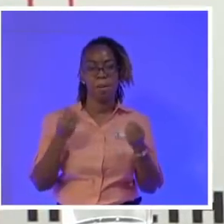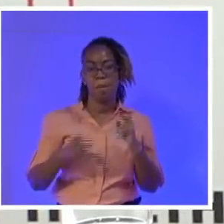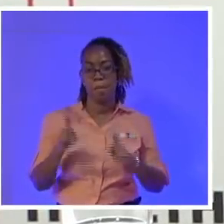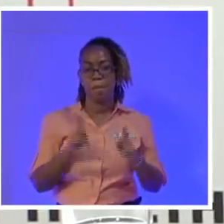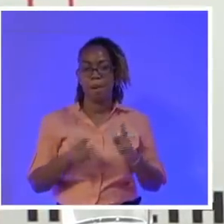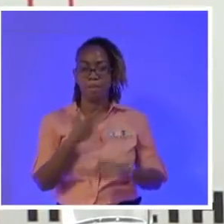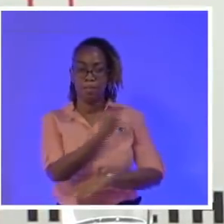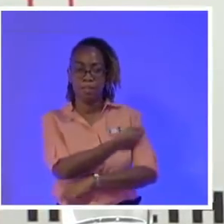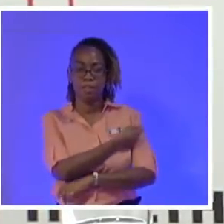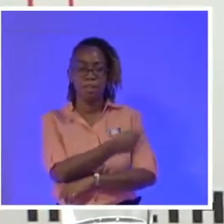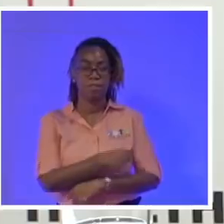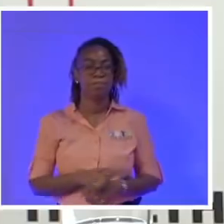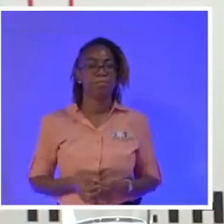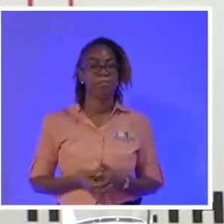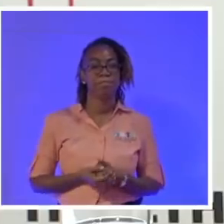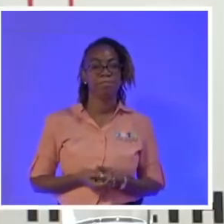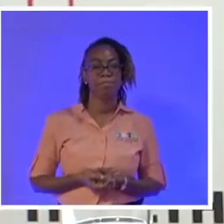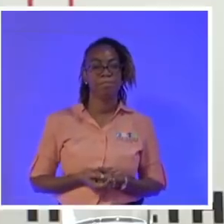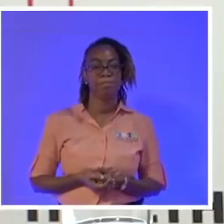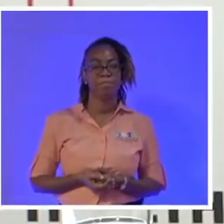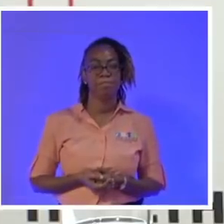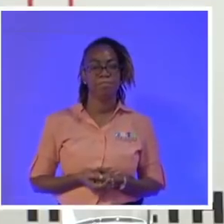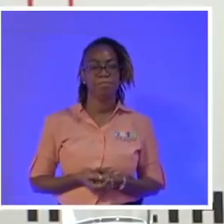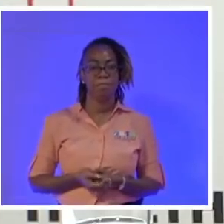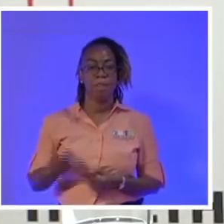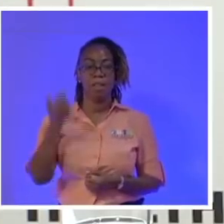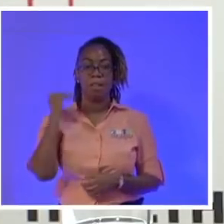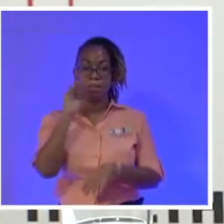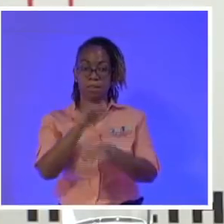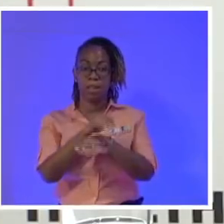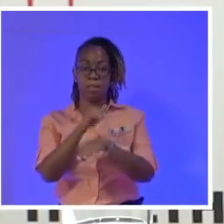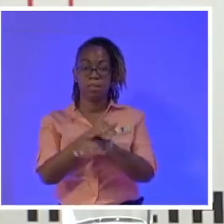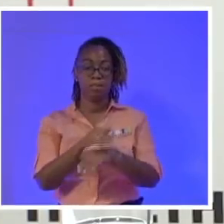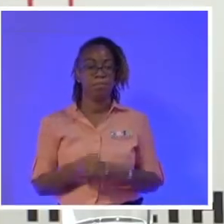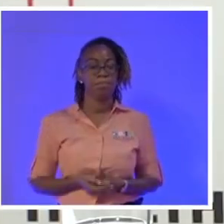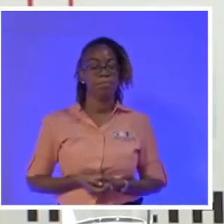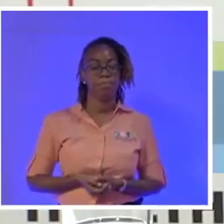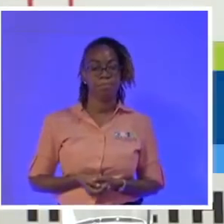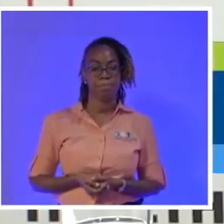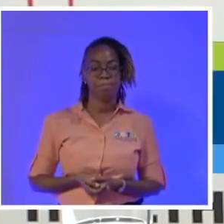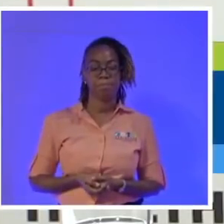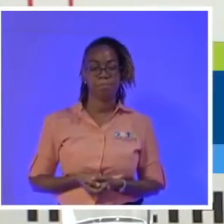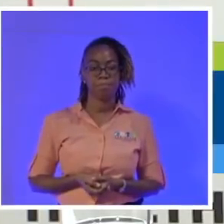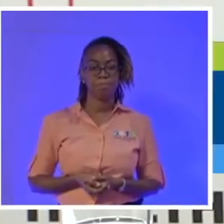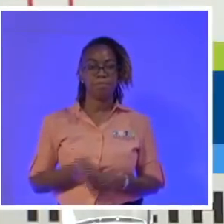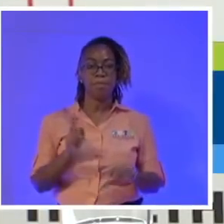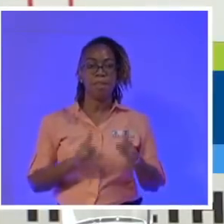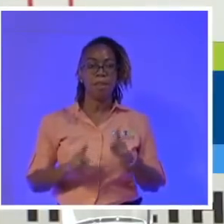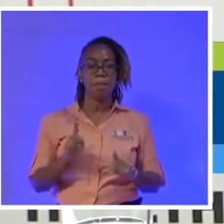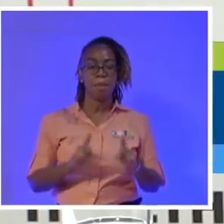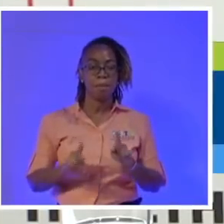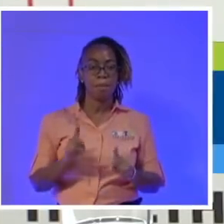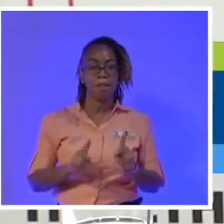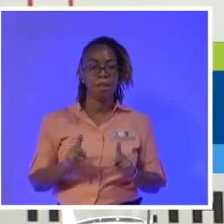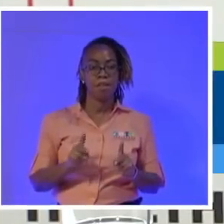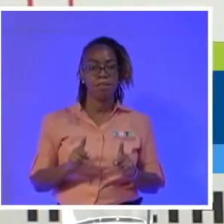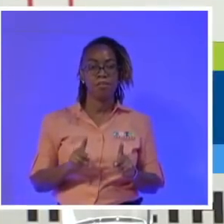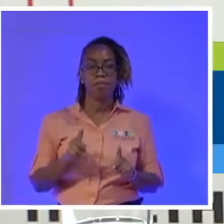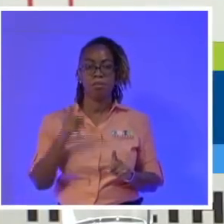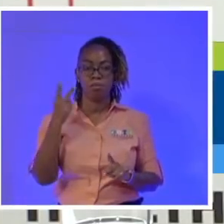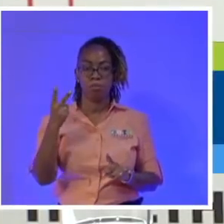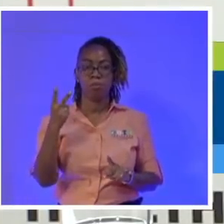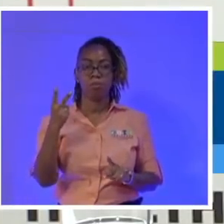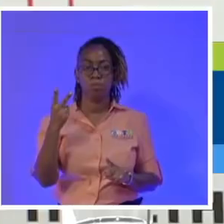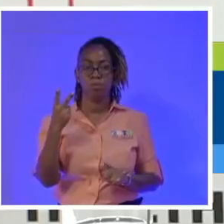of last evening. Persons who have access 2 doses of a